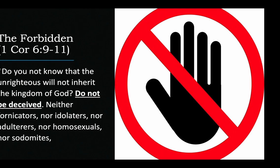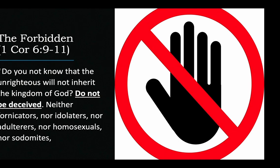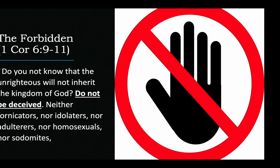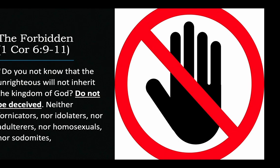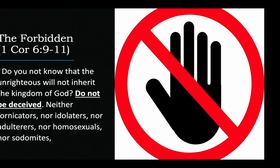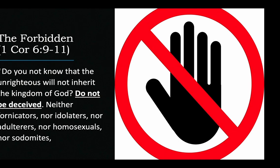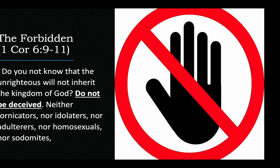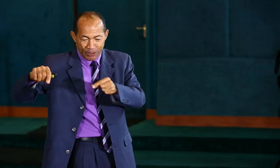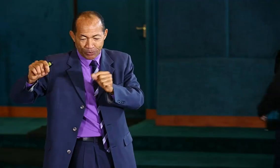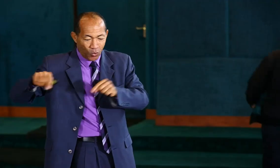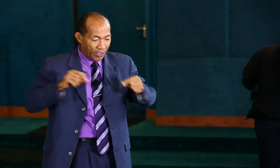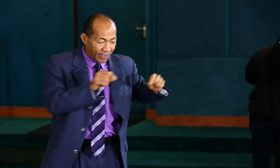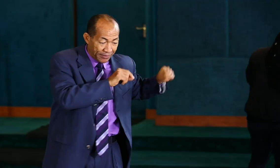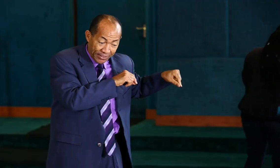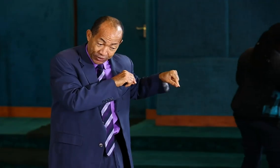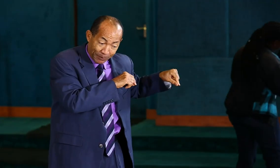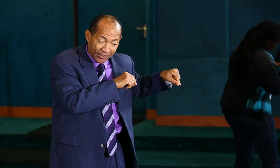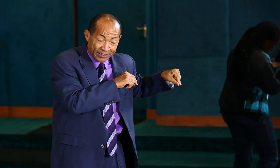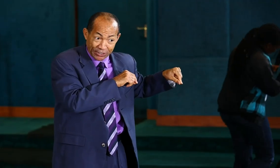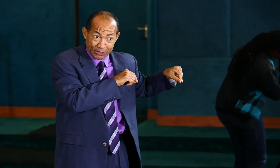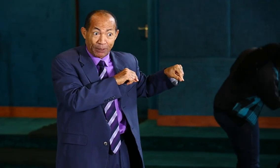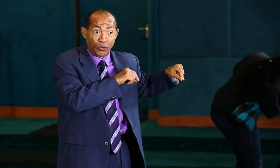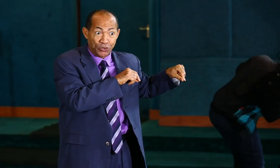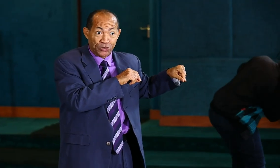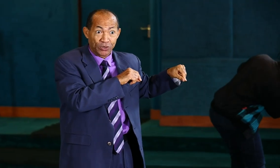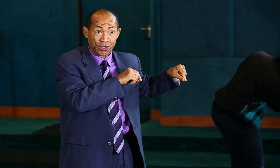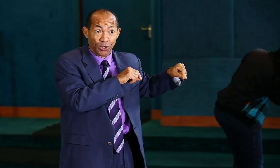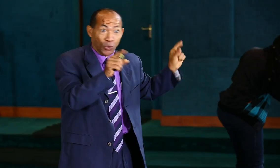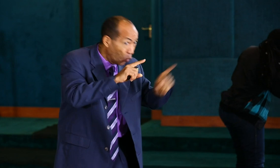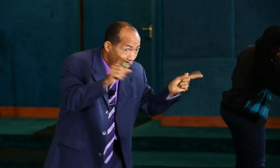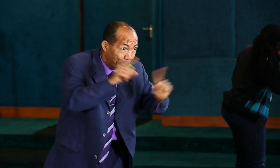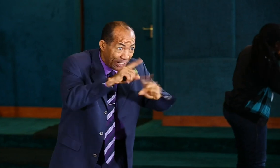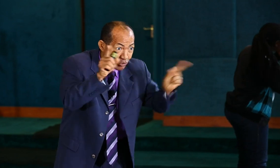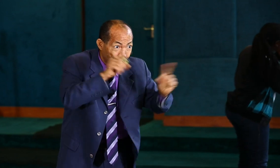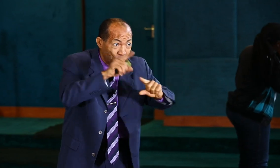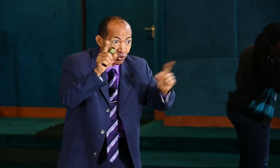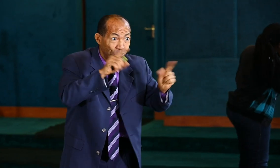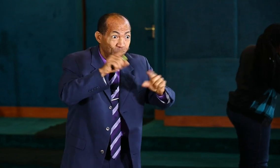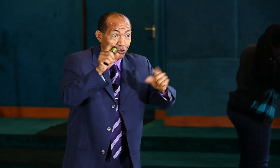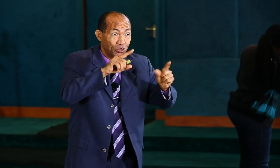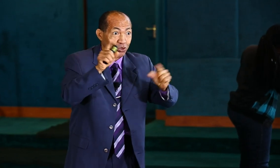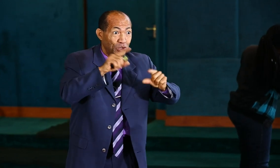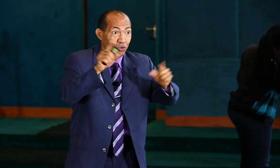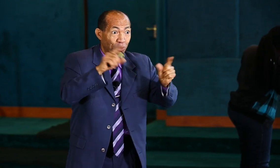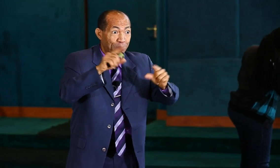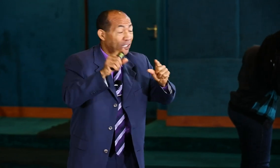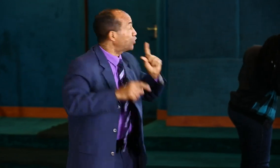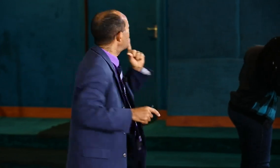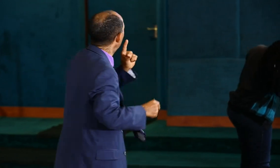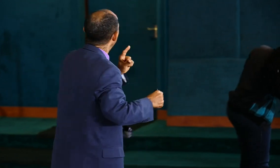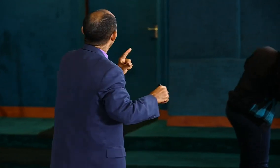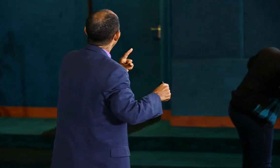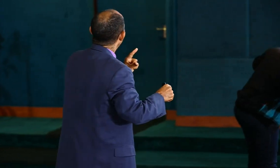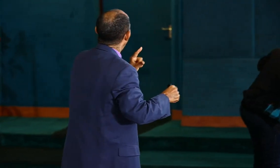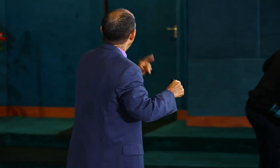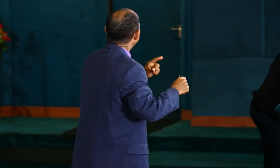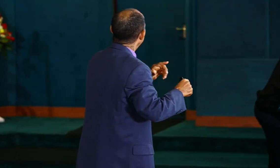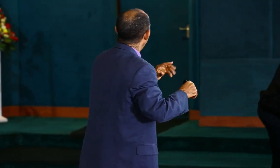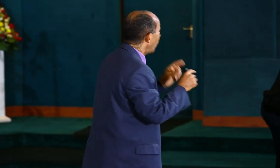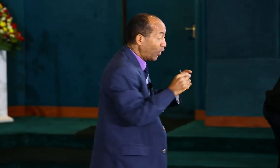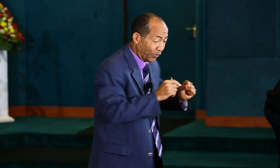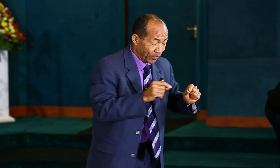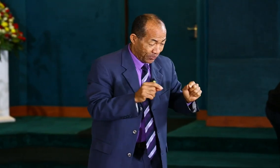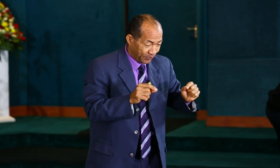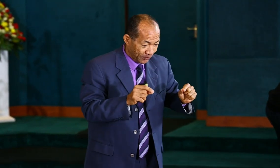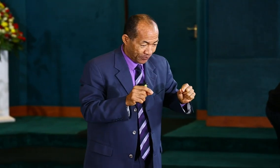married people having sex with people who are not their marital spouse. Won't pass through. Won't pass through. Who